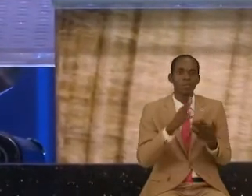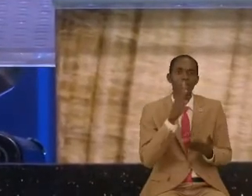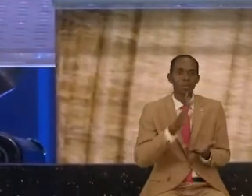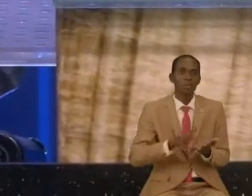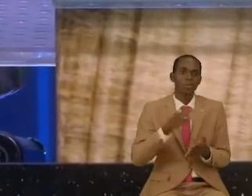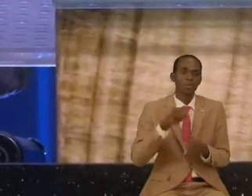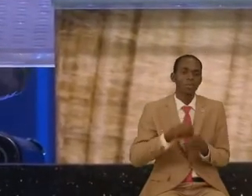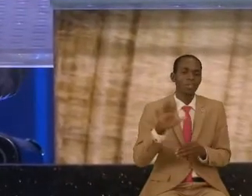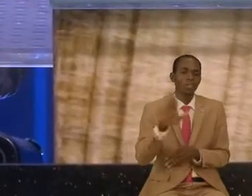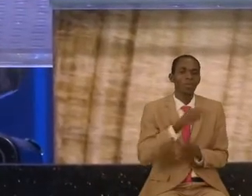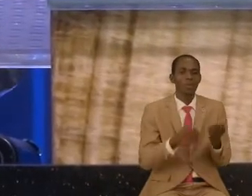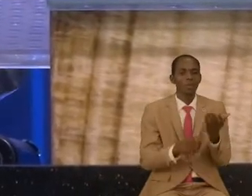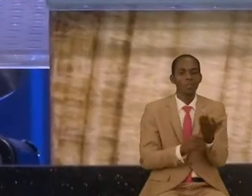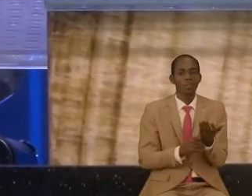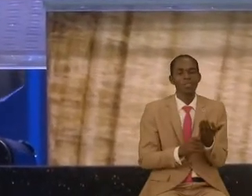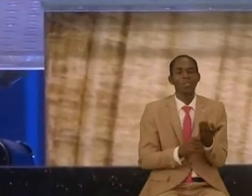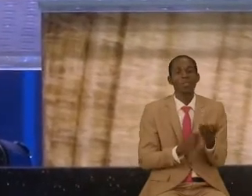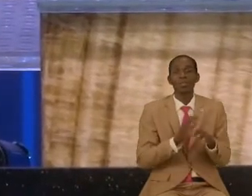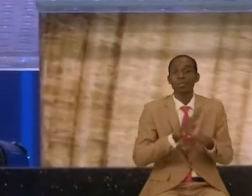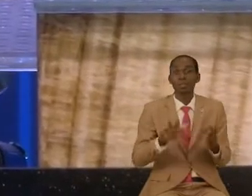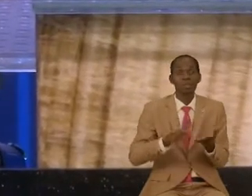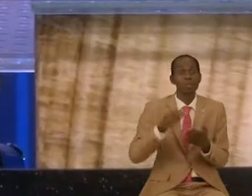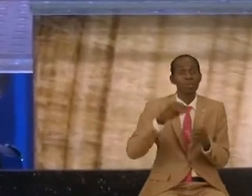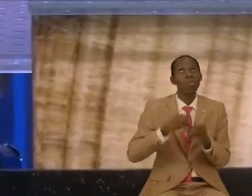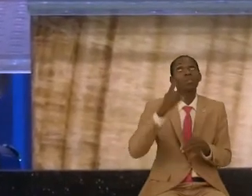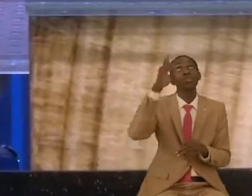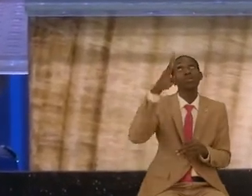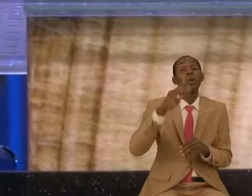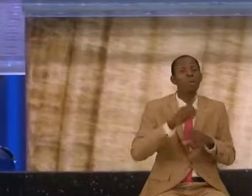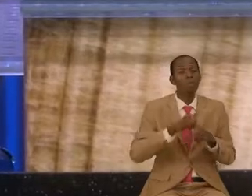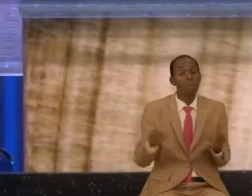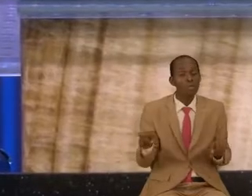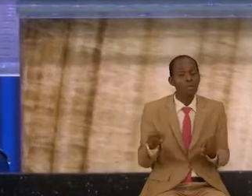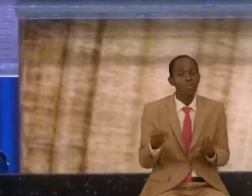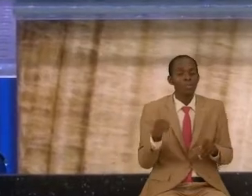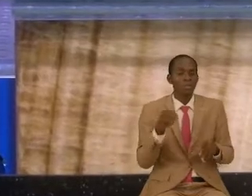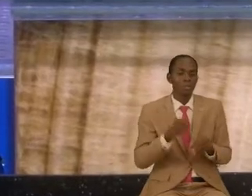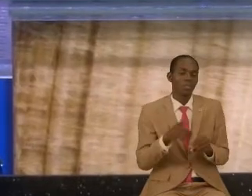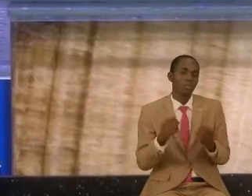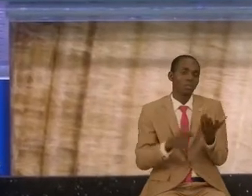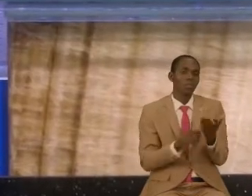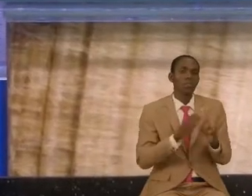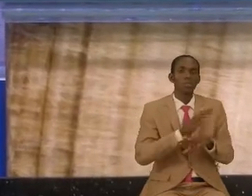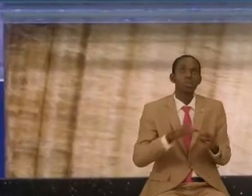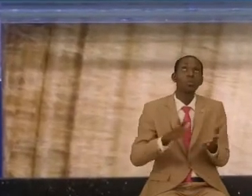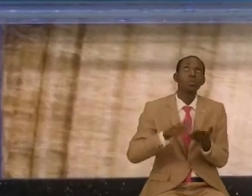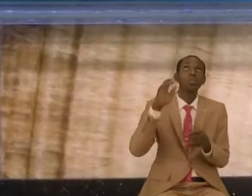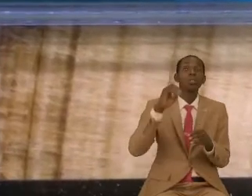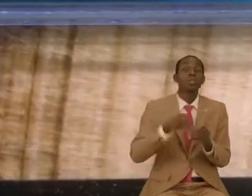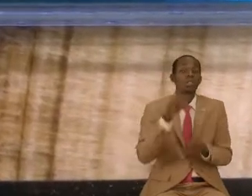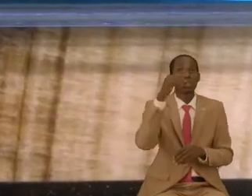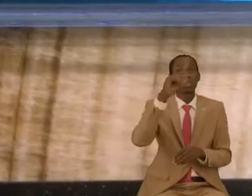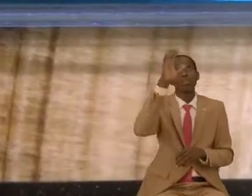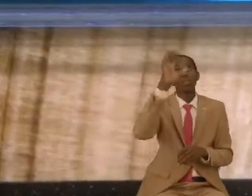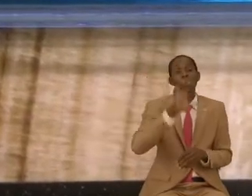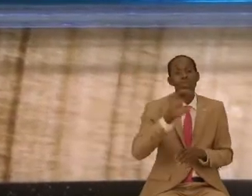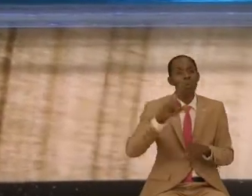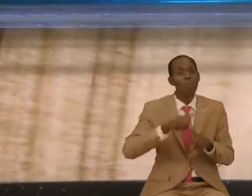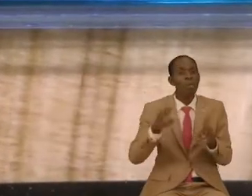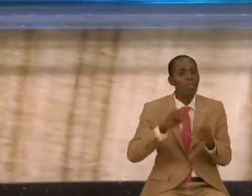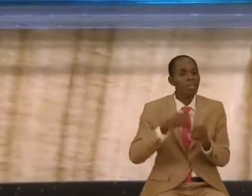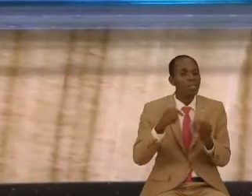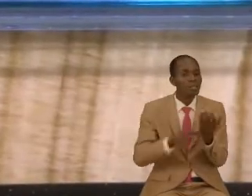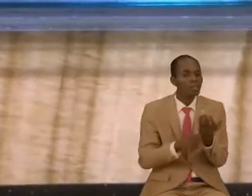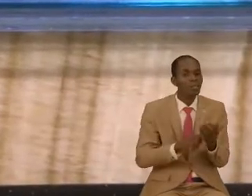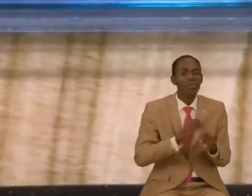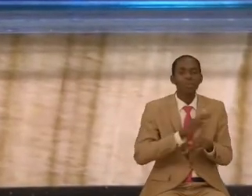your flesh. They don't glory in God in your flesh. They don't glory in the cross in your flesh. They don't glory in